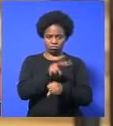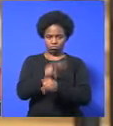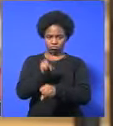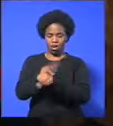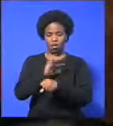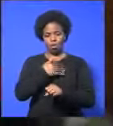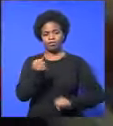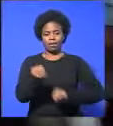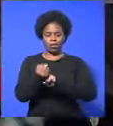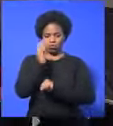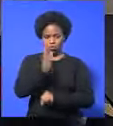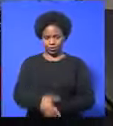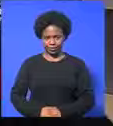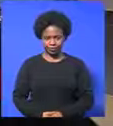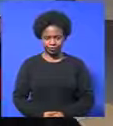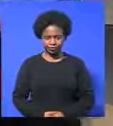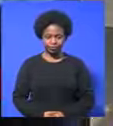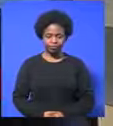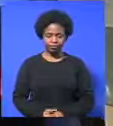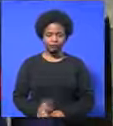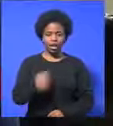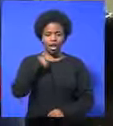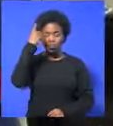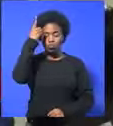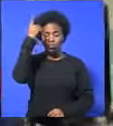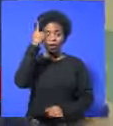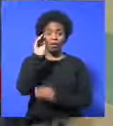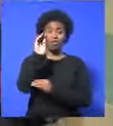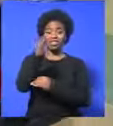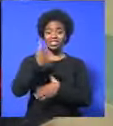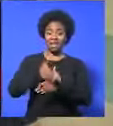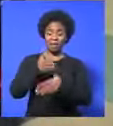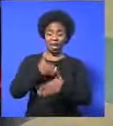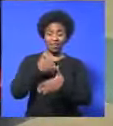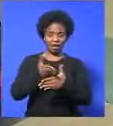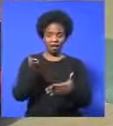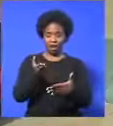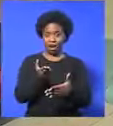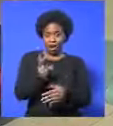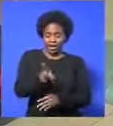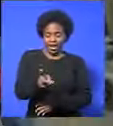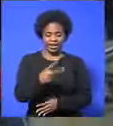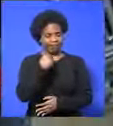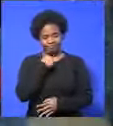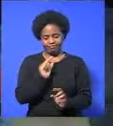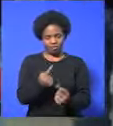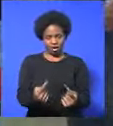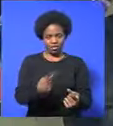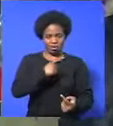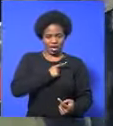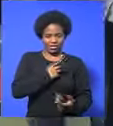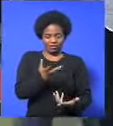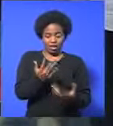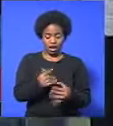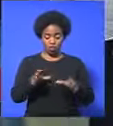consular support. While their dreams of employment abroad may have ended prematurely, for now,